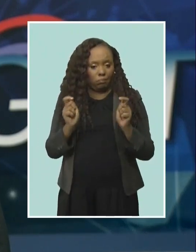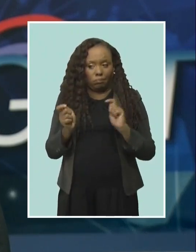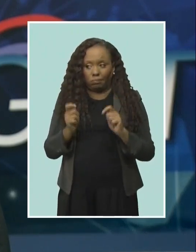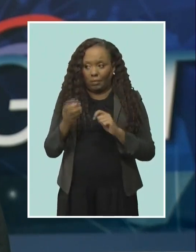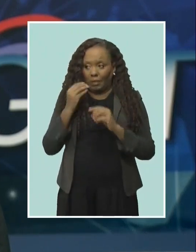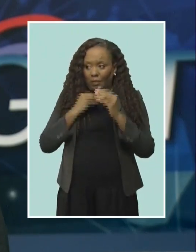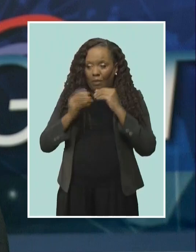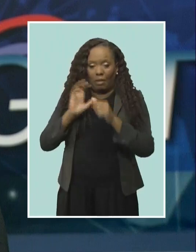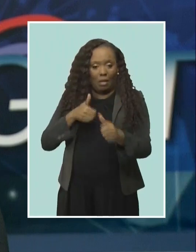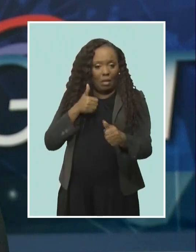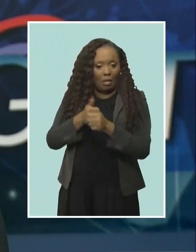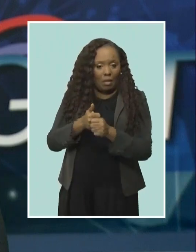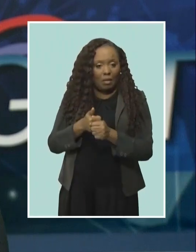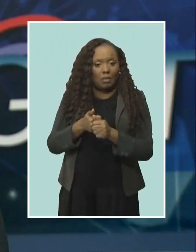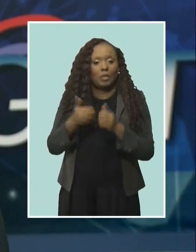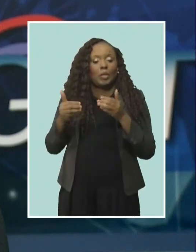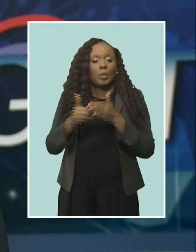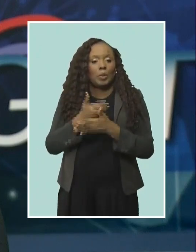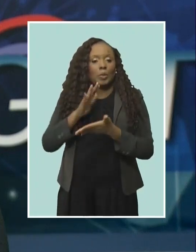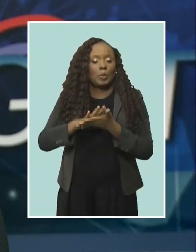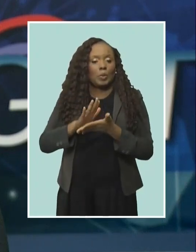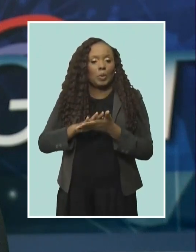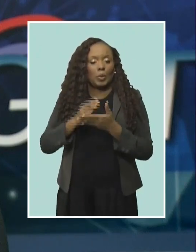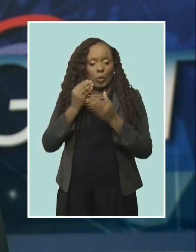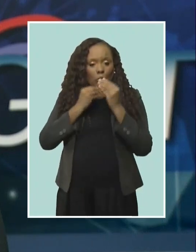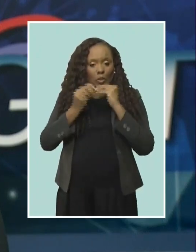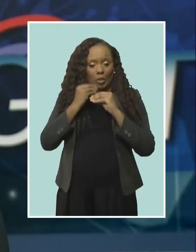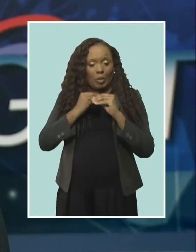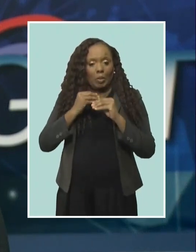to be in line with the nutrition policy.